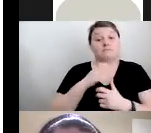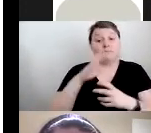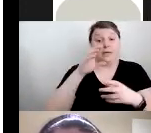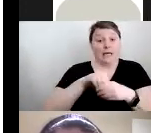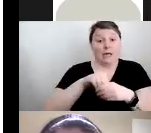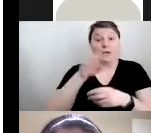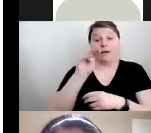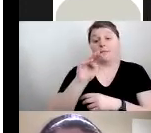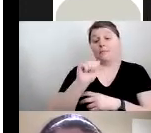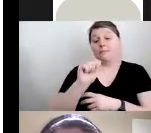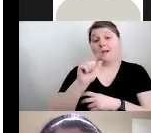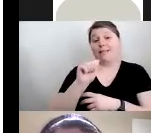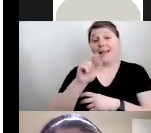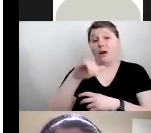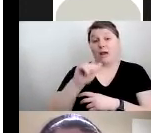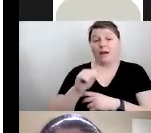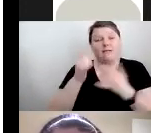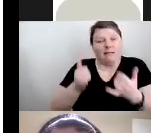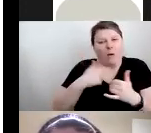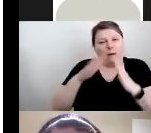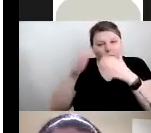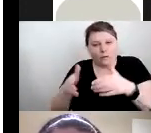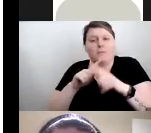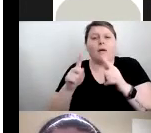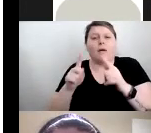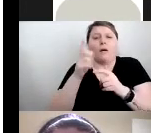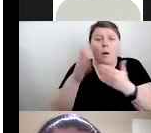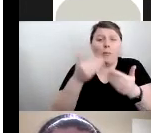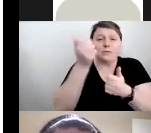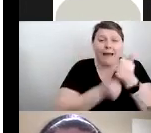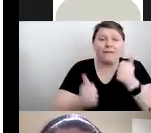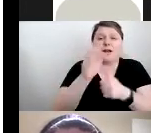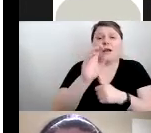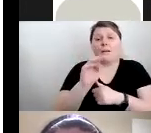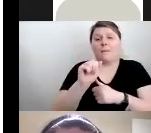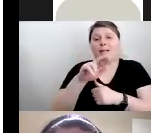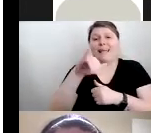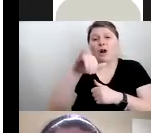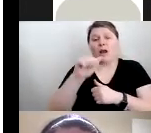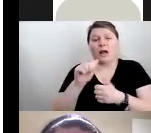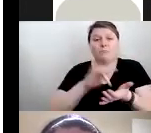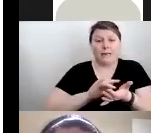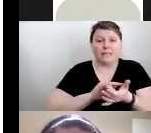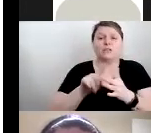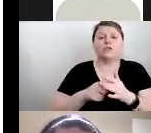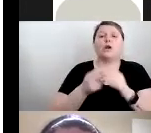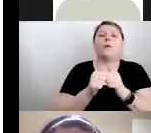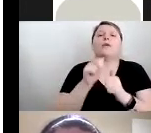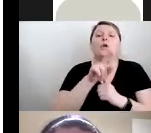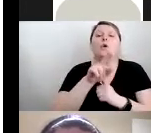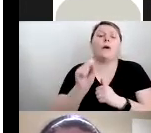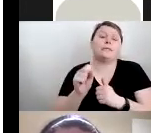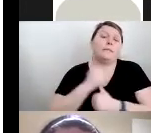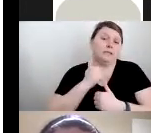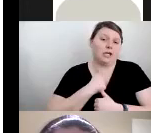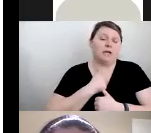I concentrate now. Almost every anti-malarial got its start with the US military. And this makes a lot of sense if you think about it. If you